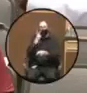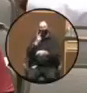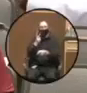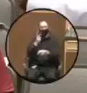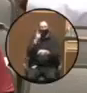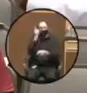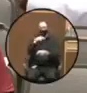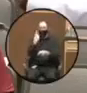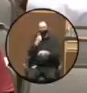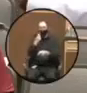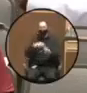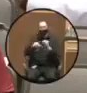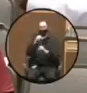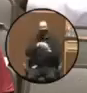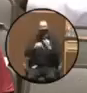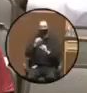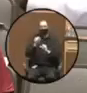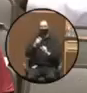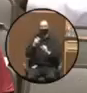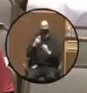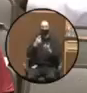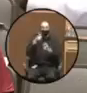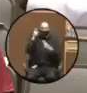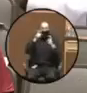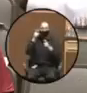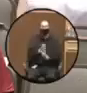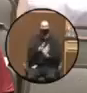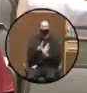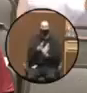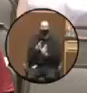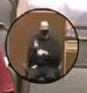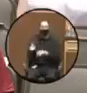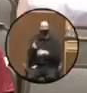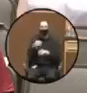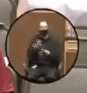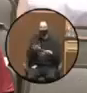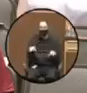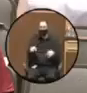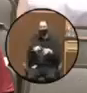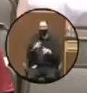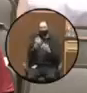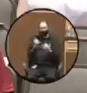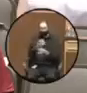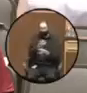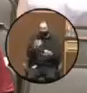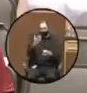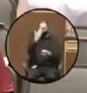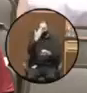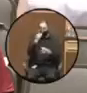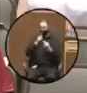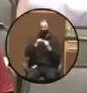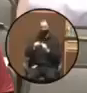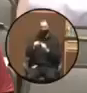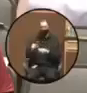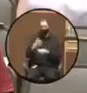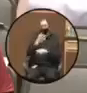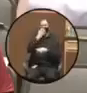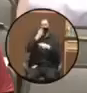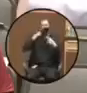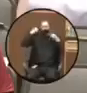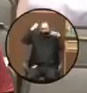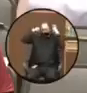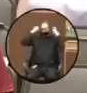their words properly, interpret emotions, and develop normal psychology. So knowing what you now know, if you continue to muzzle these kids like animals,